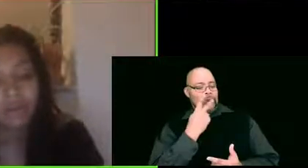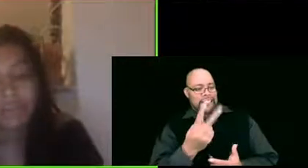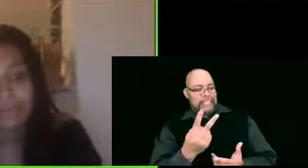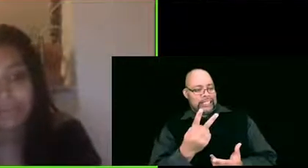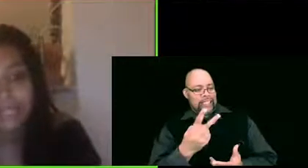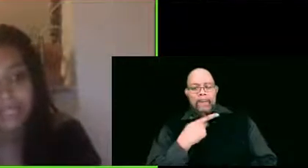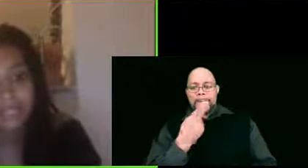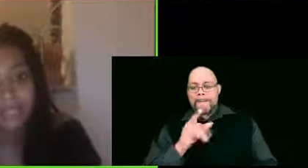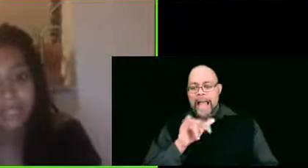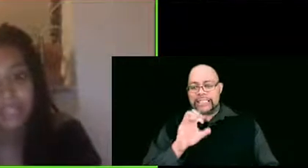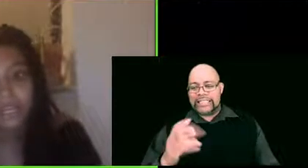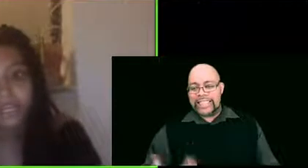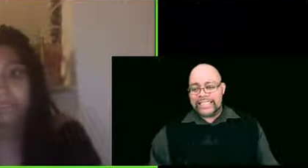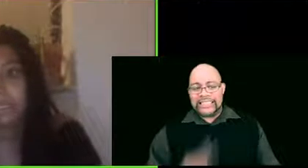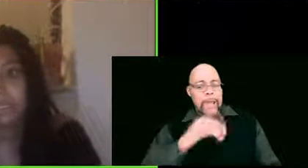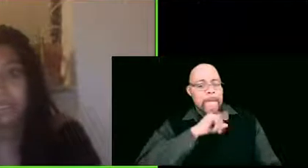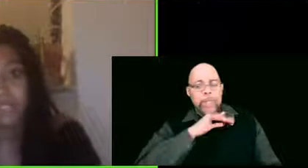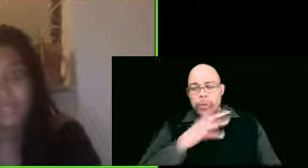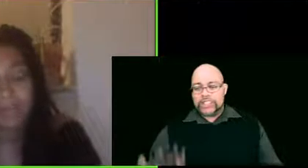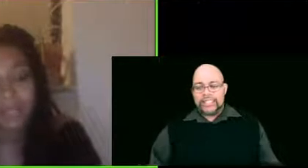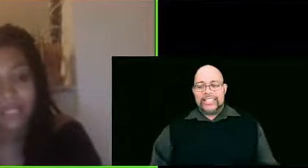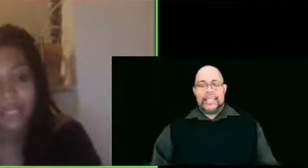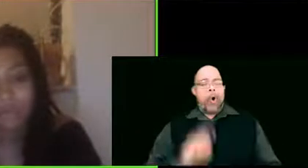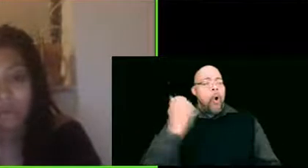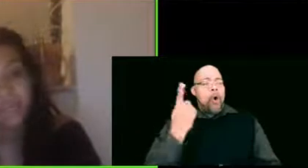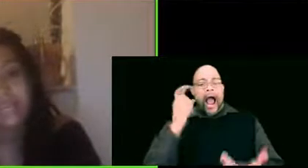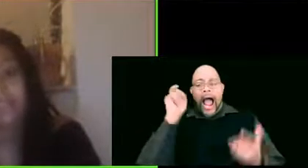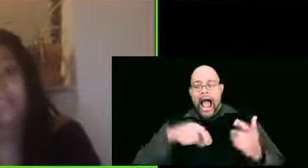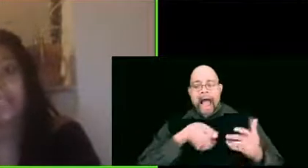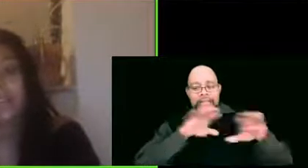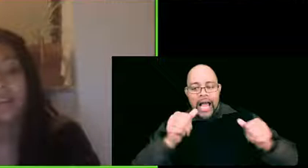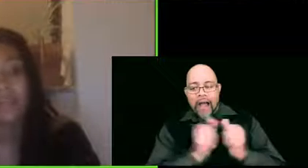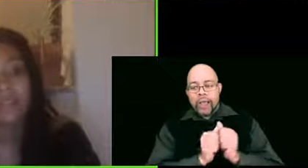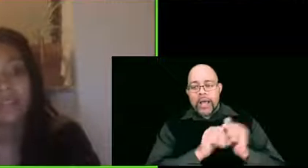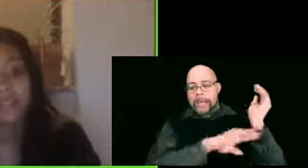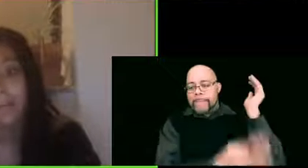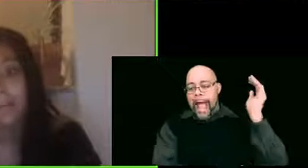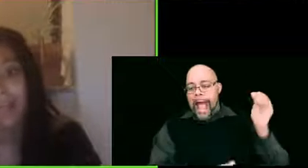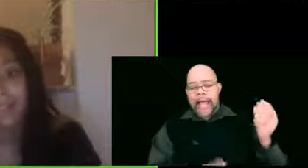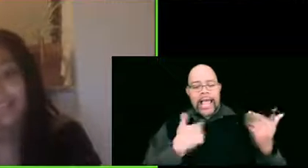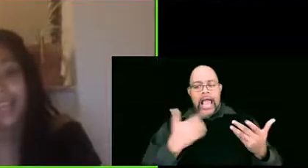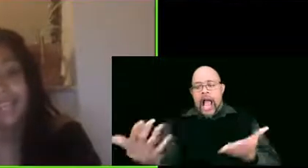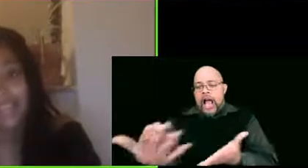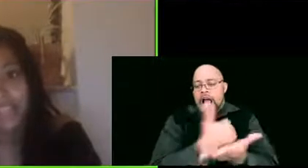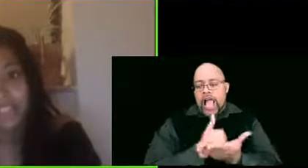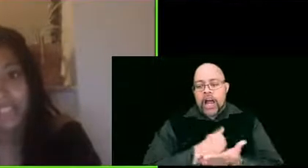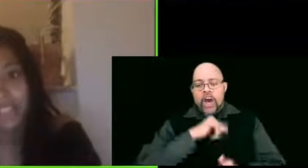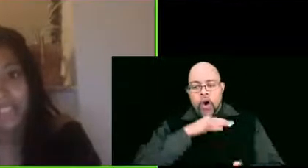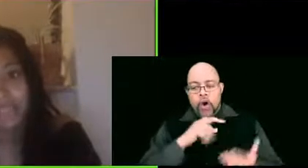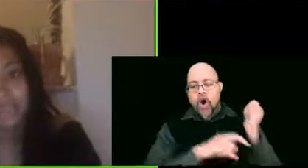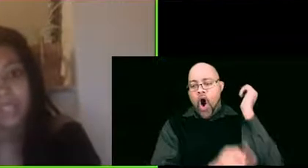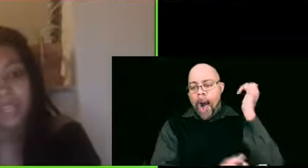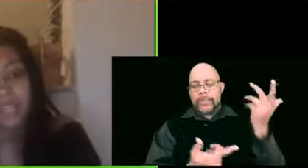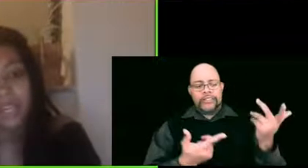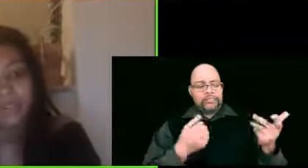where I don't come across plastic. I don't come across pollution of some kind. I'm always having to dive with a bag so that I can just collect trash.